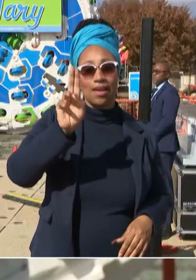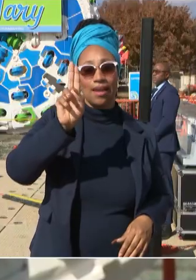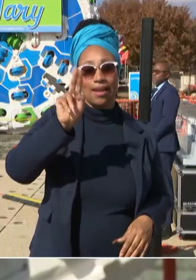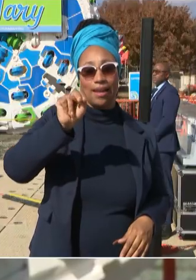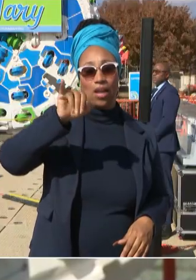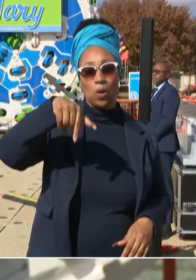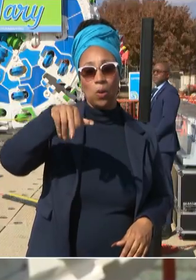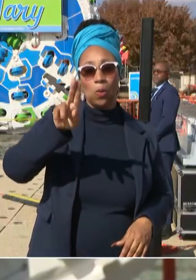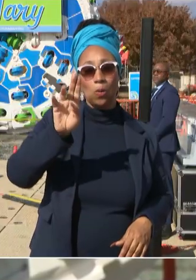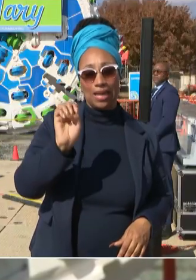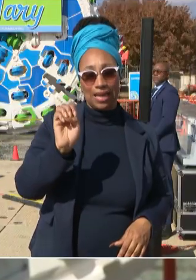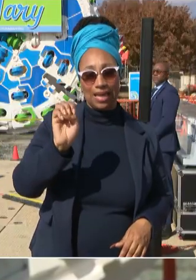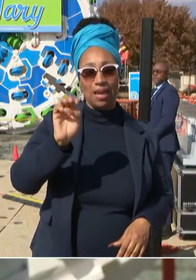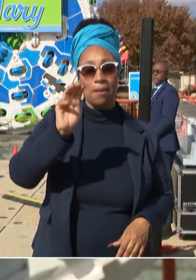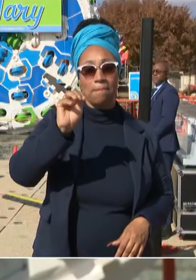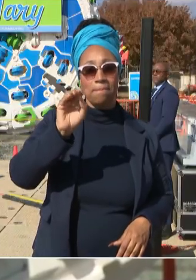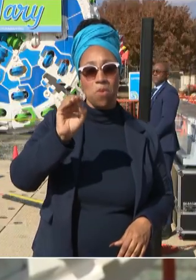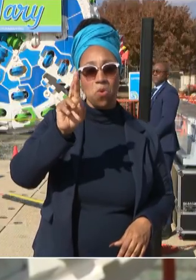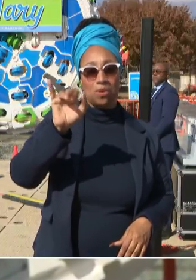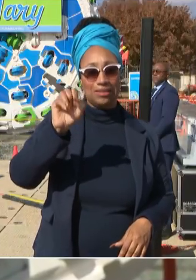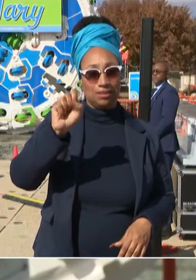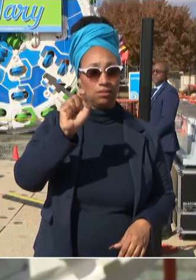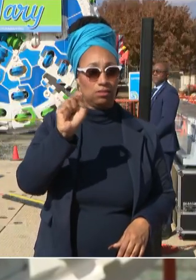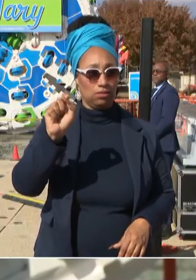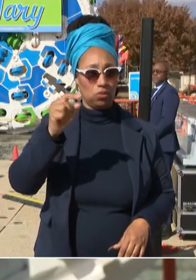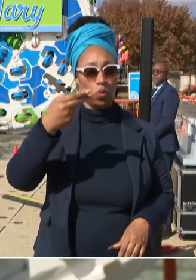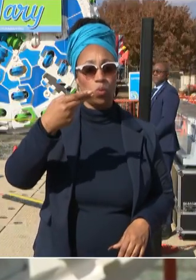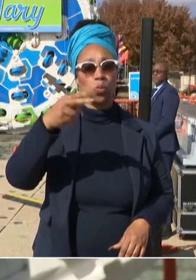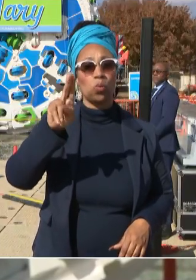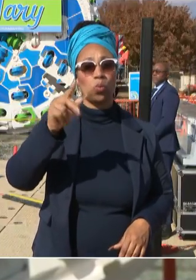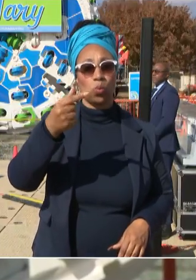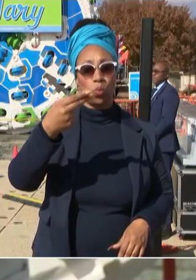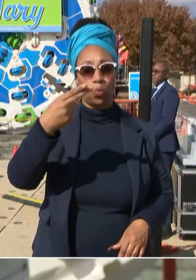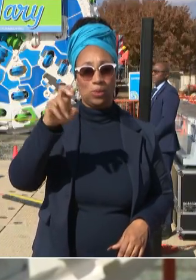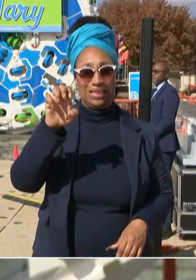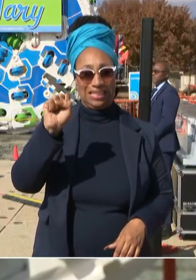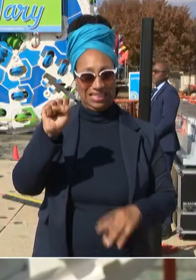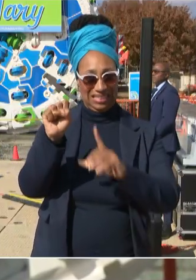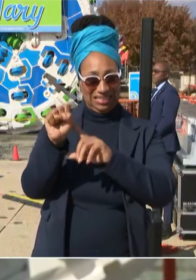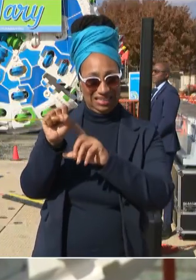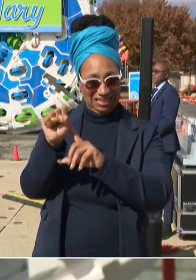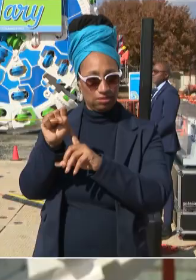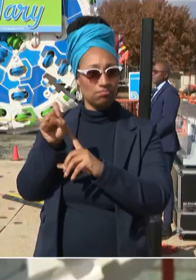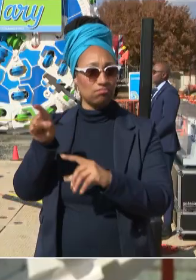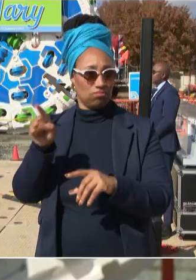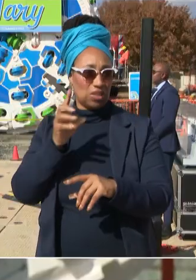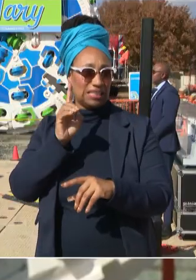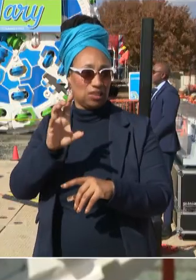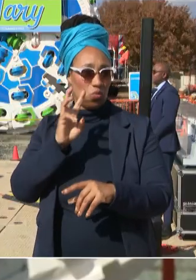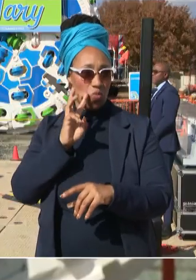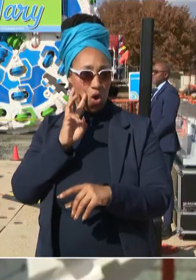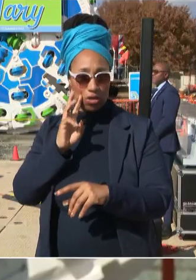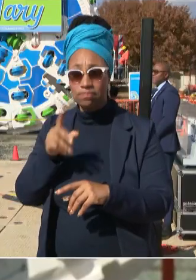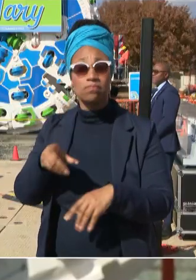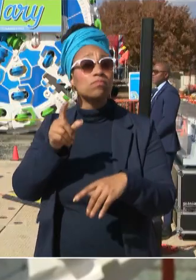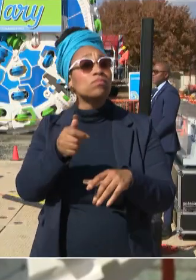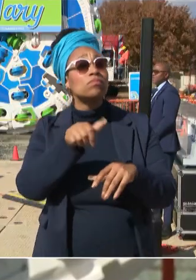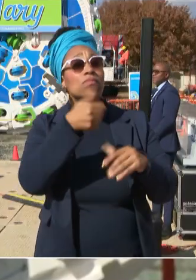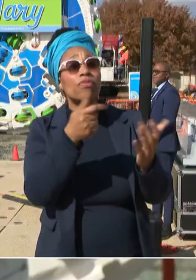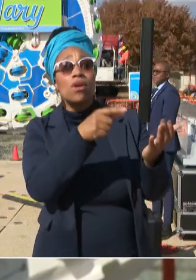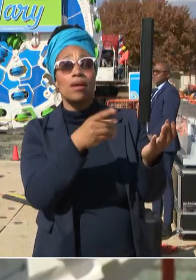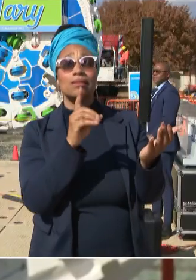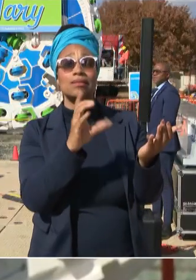And joining Dr. Morris Hughes this morning, we are pleased to acknowledge fellow board members Howard Gibbs, Rashna Bhutani